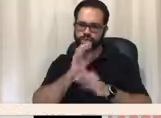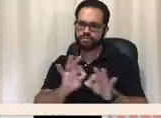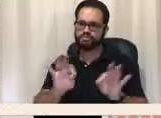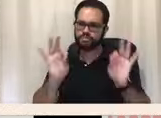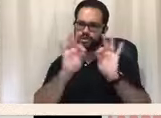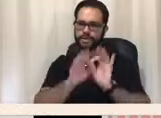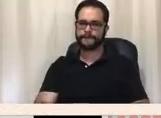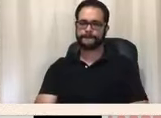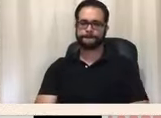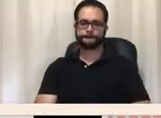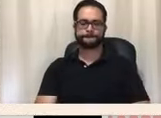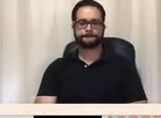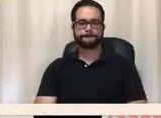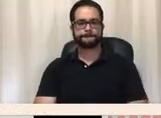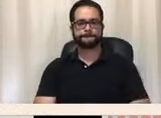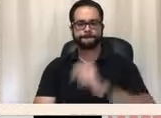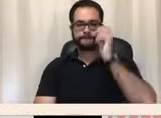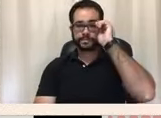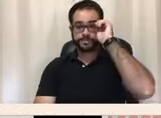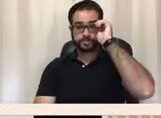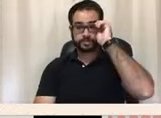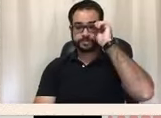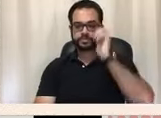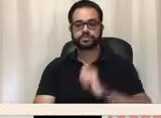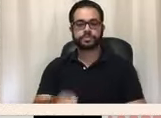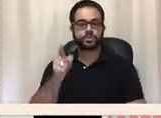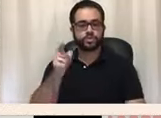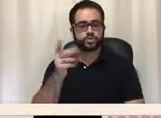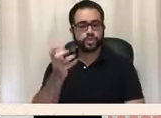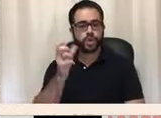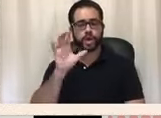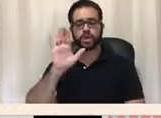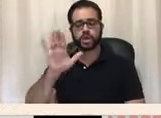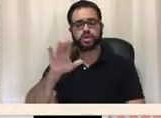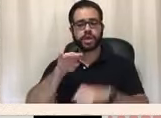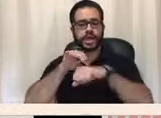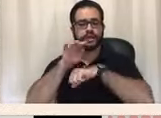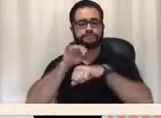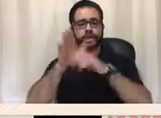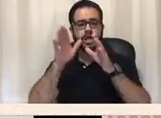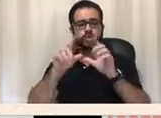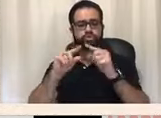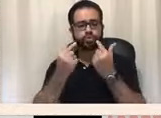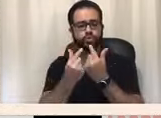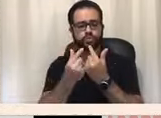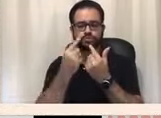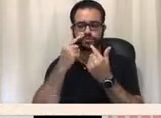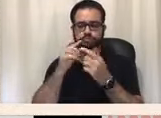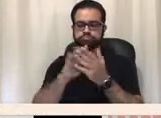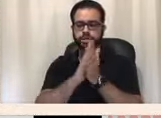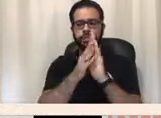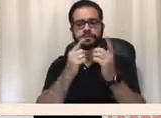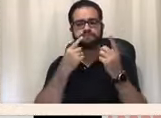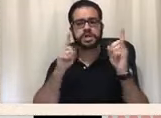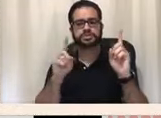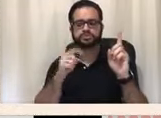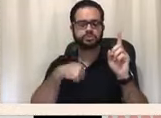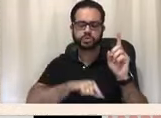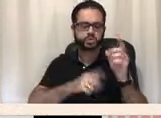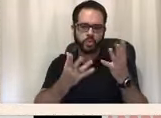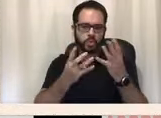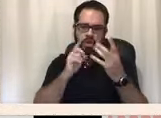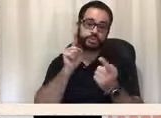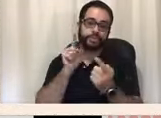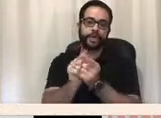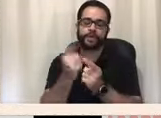So you want your advisory group to be effective, so we don't want to just meet to meet. And so many